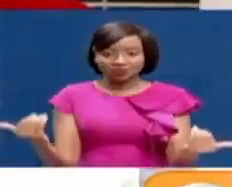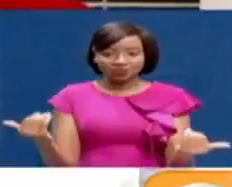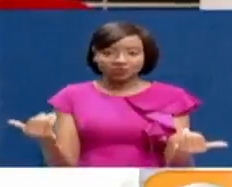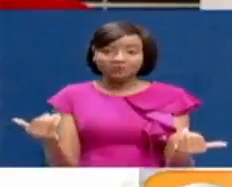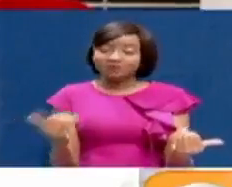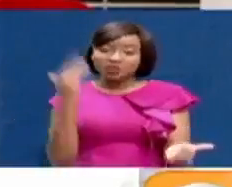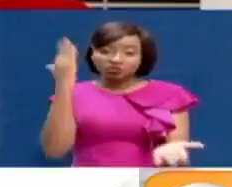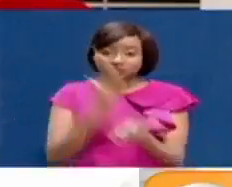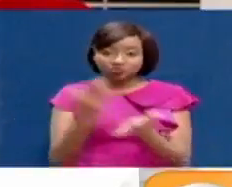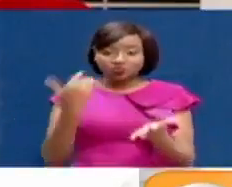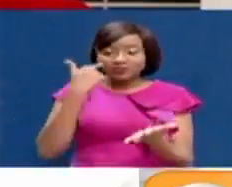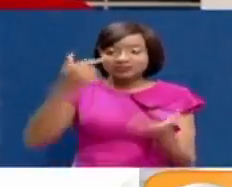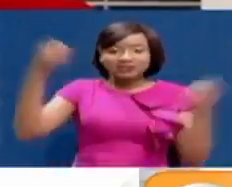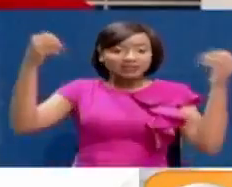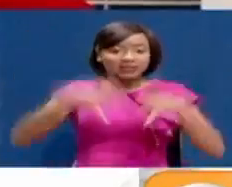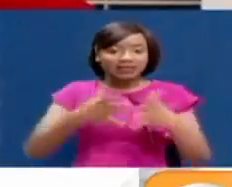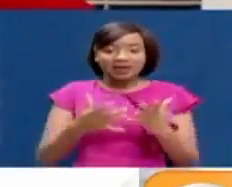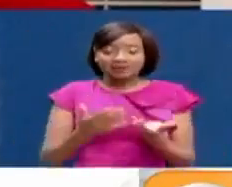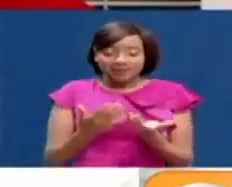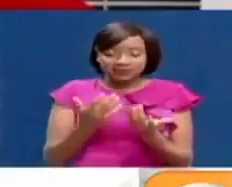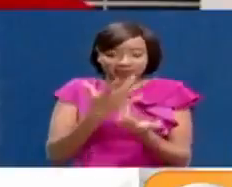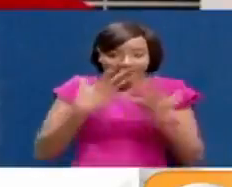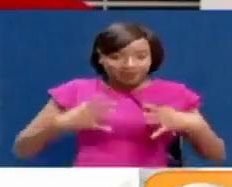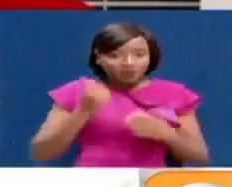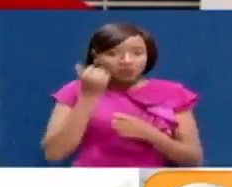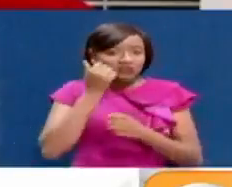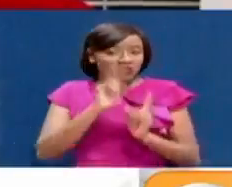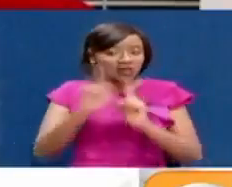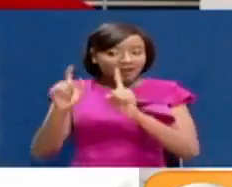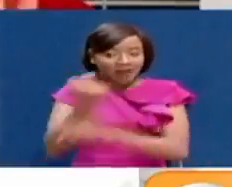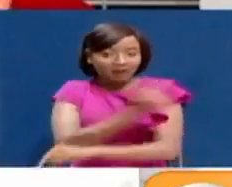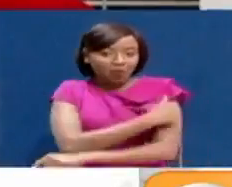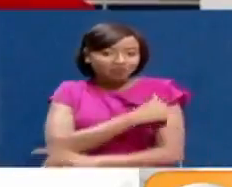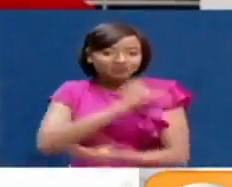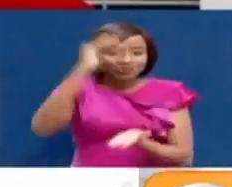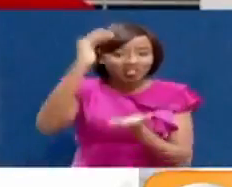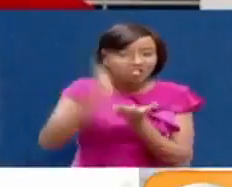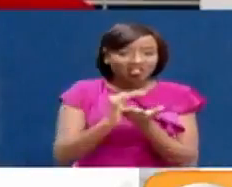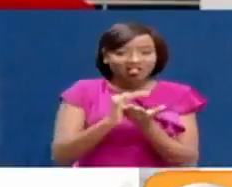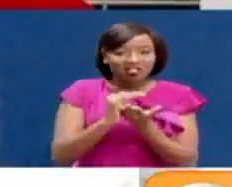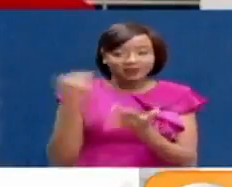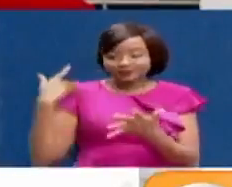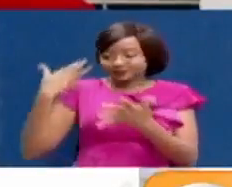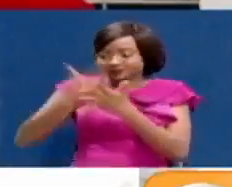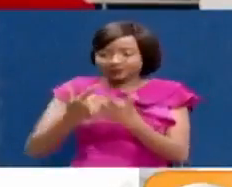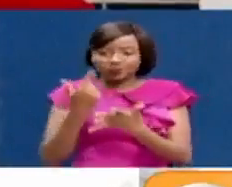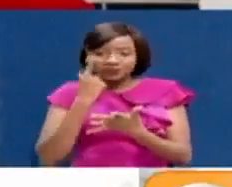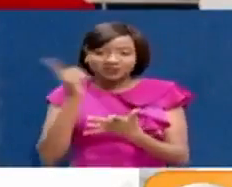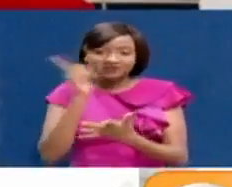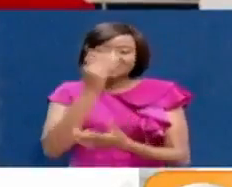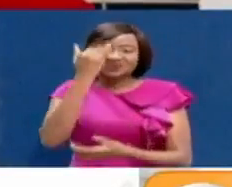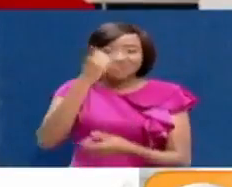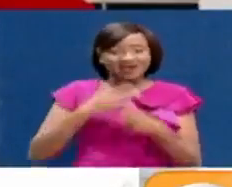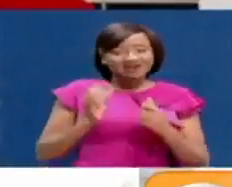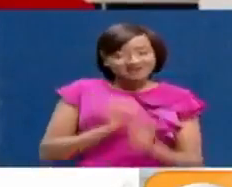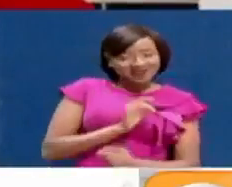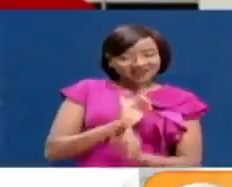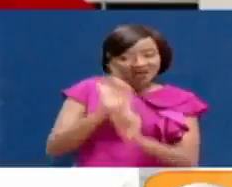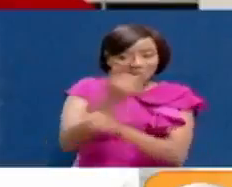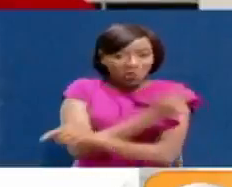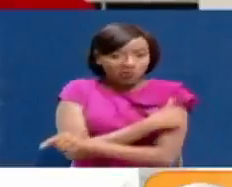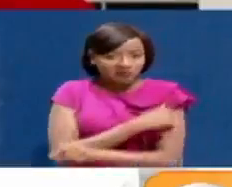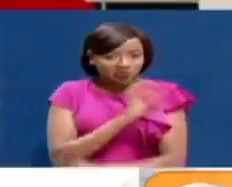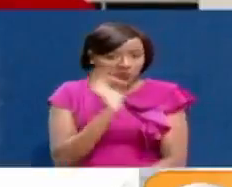evident that a decline in hospital visitation has been recorded in the country following the coronavirus